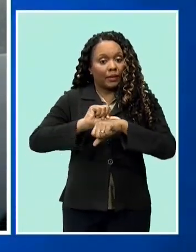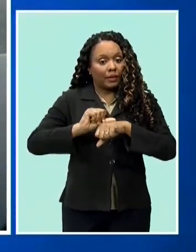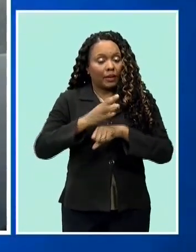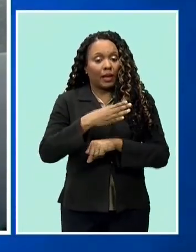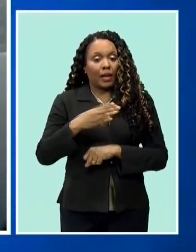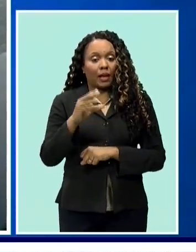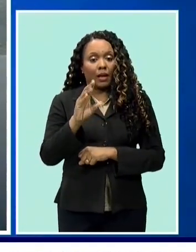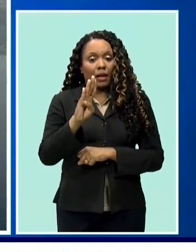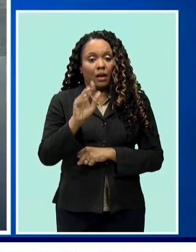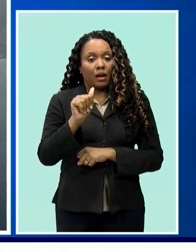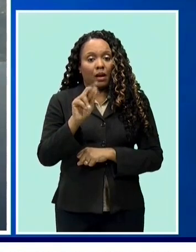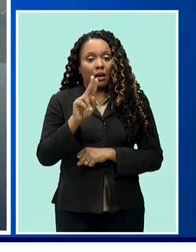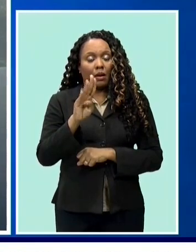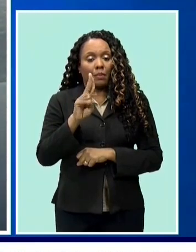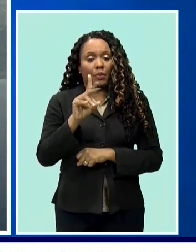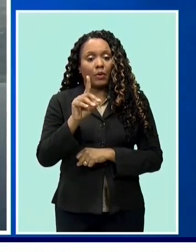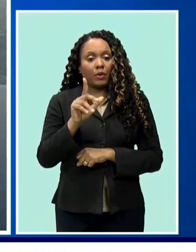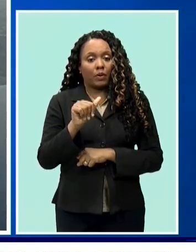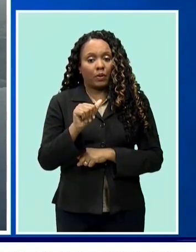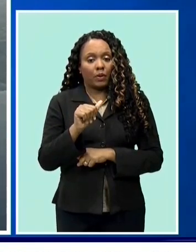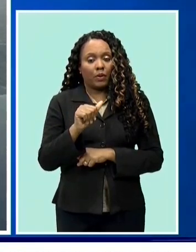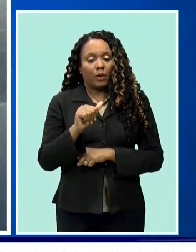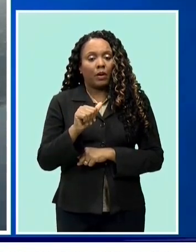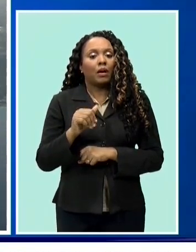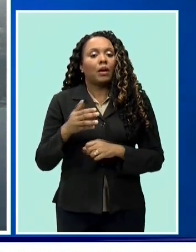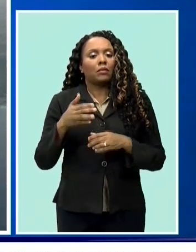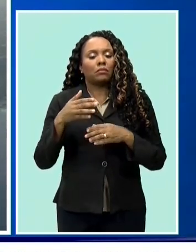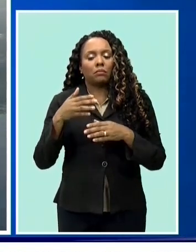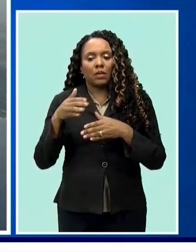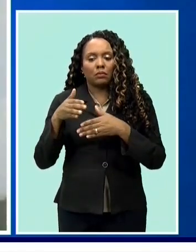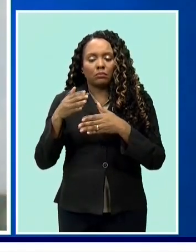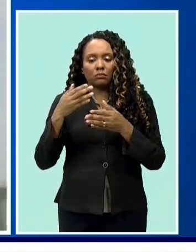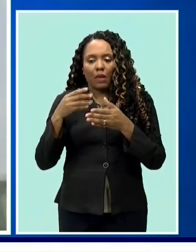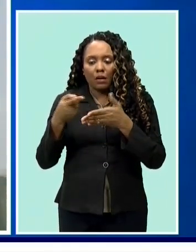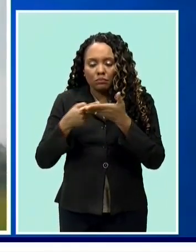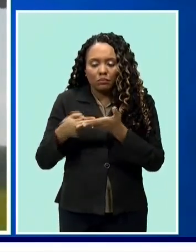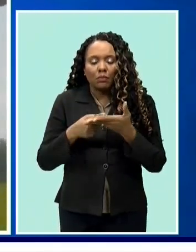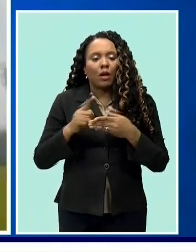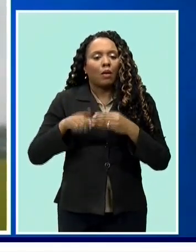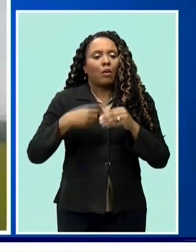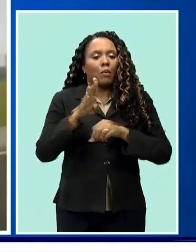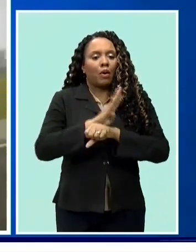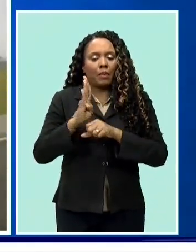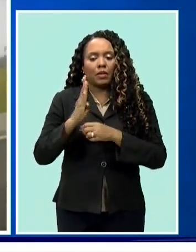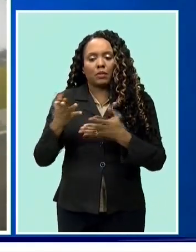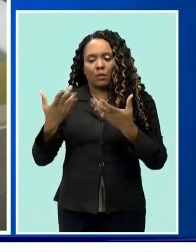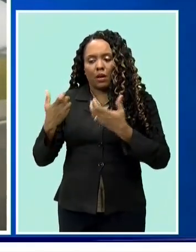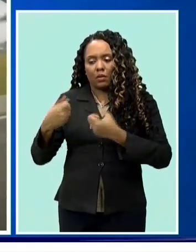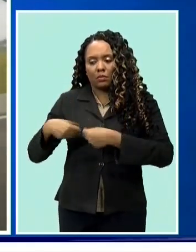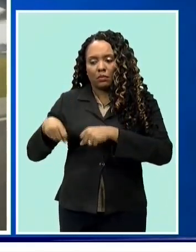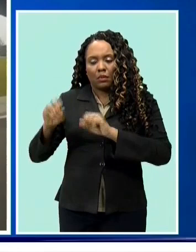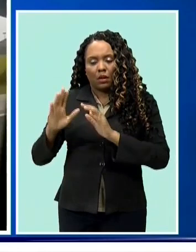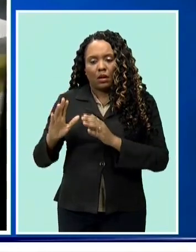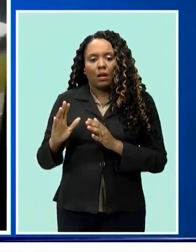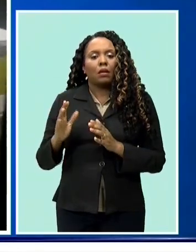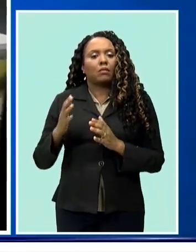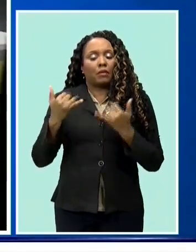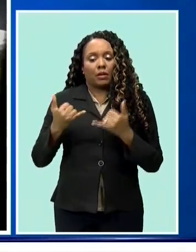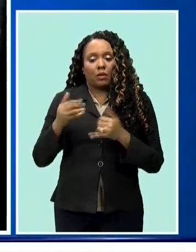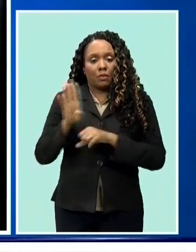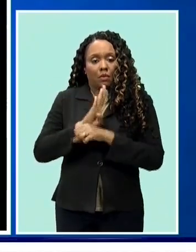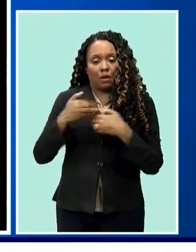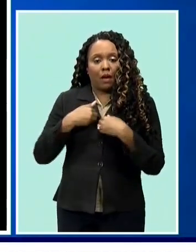of Barbados' shares in Liat started earlier this month. But even though Barbados is willing to reduce its 47% stake